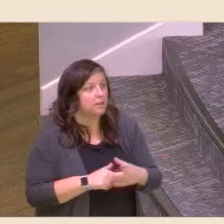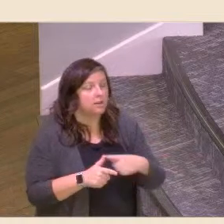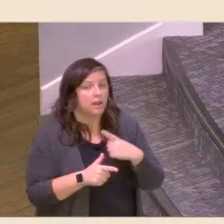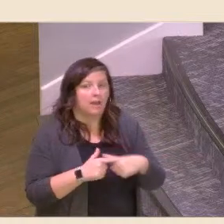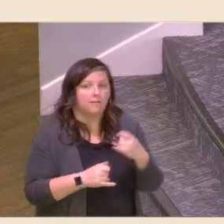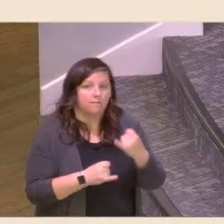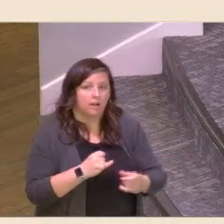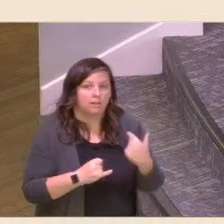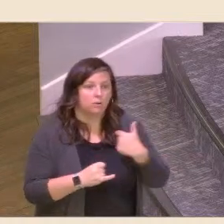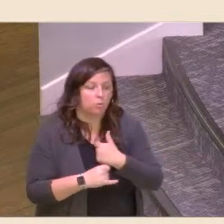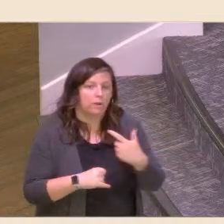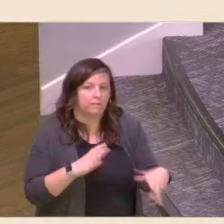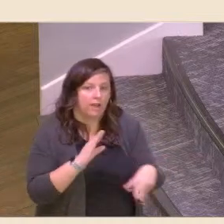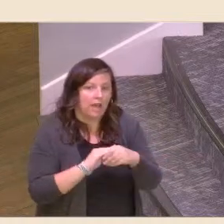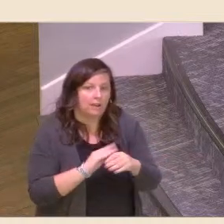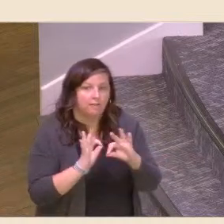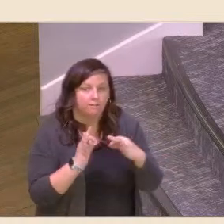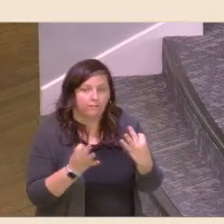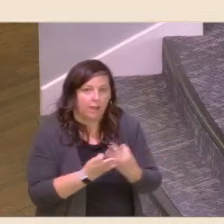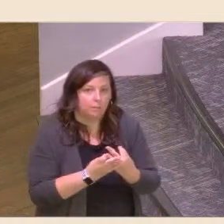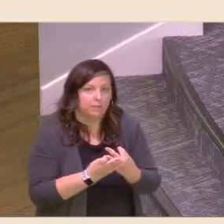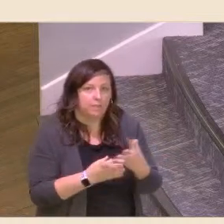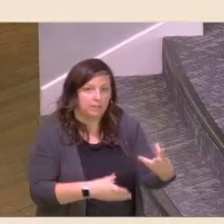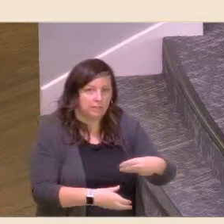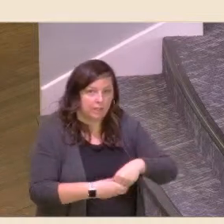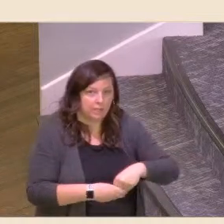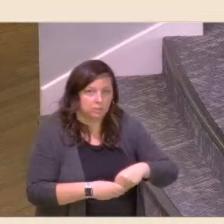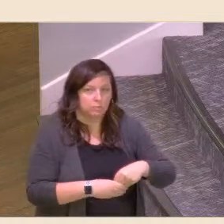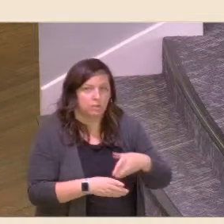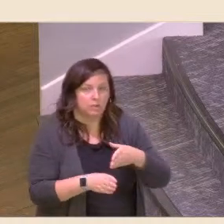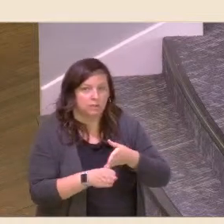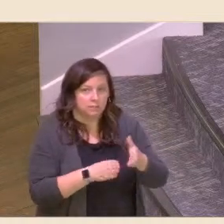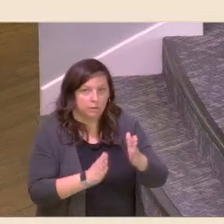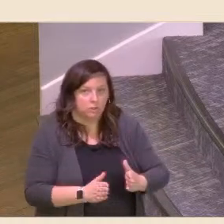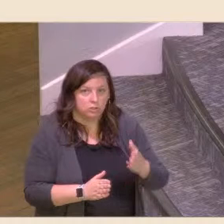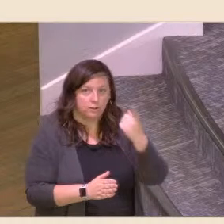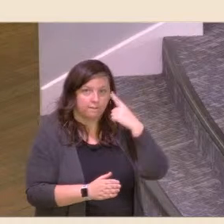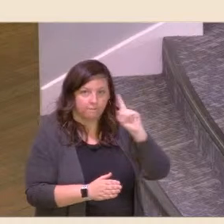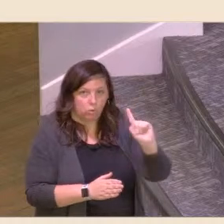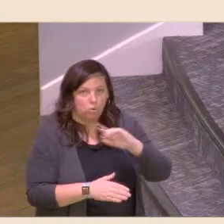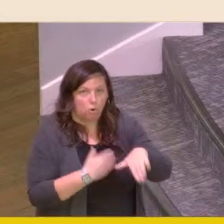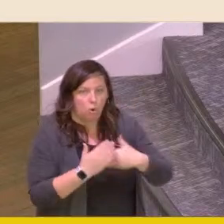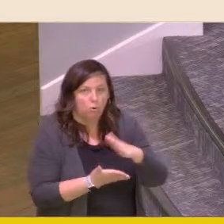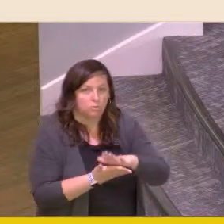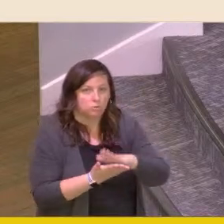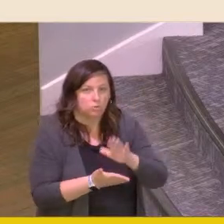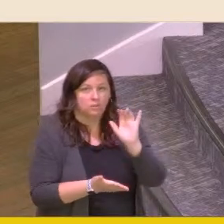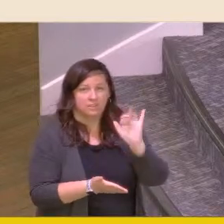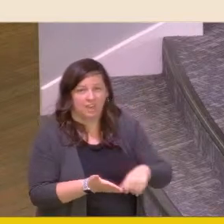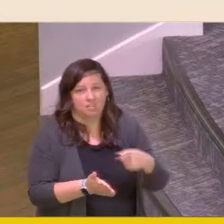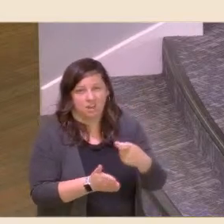all schools, and the tally for that came in just shy of $1 million.